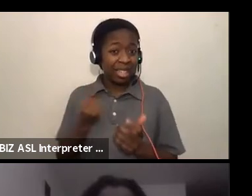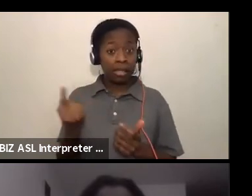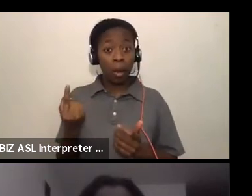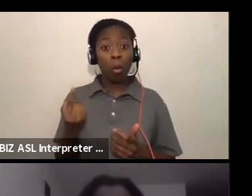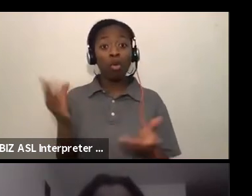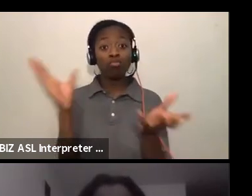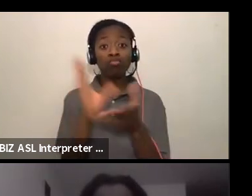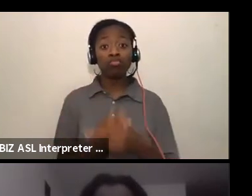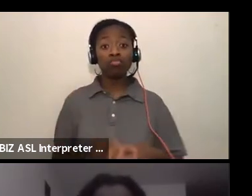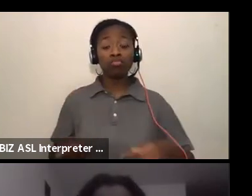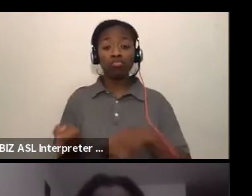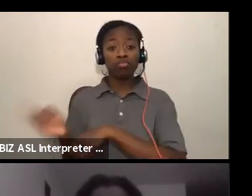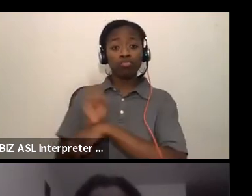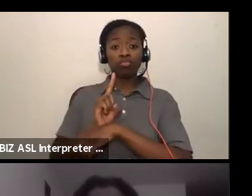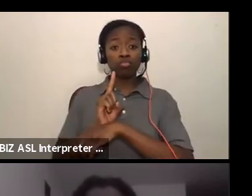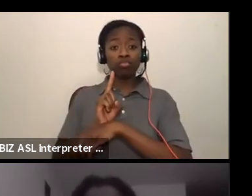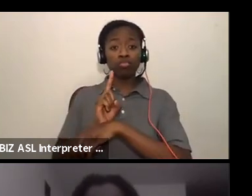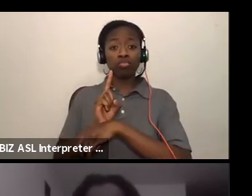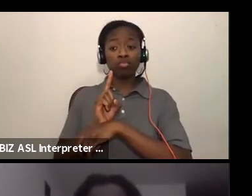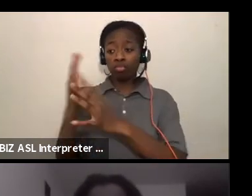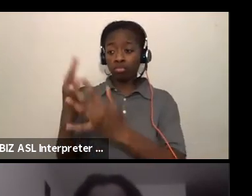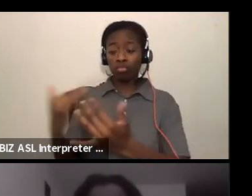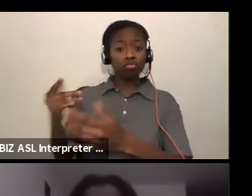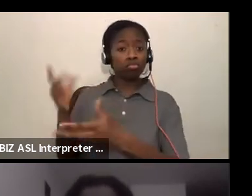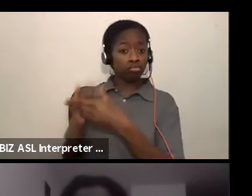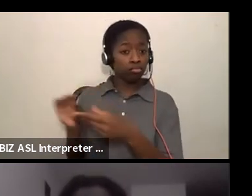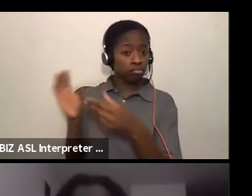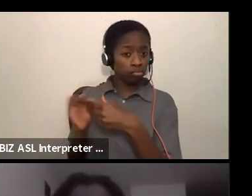group of people, mm-hmm. right?